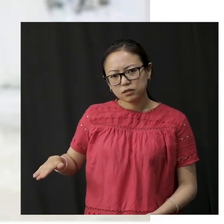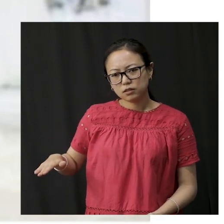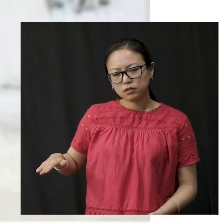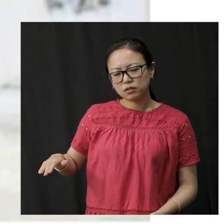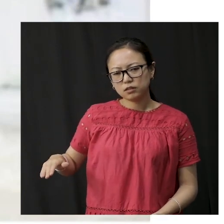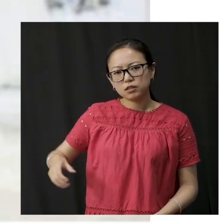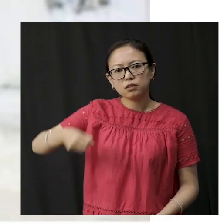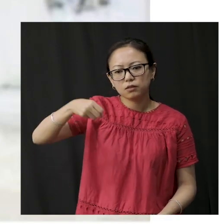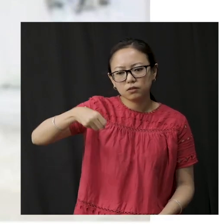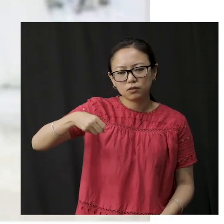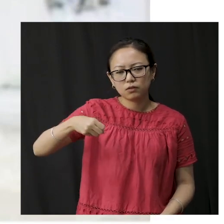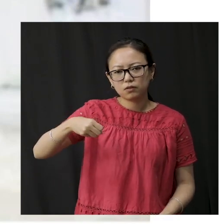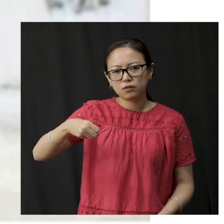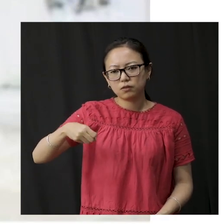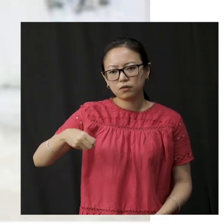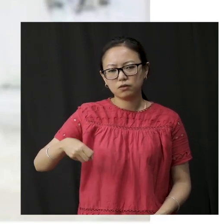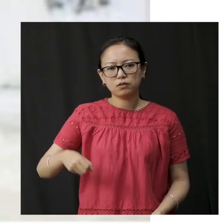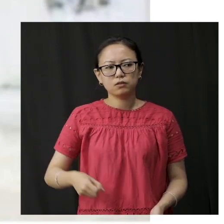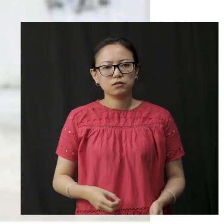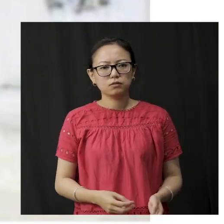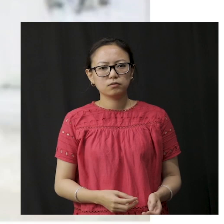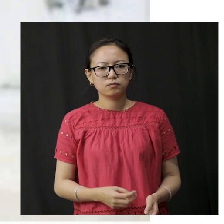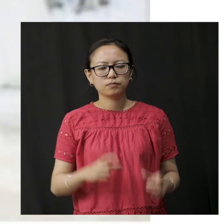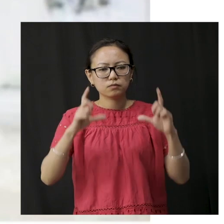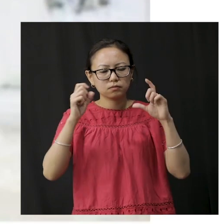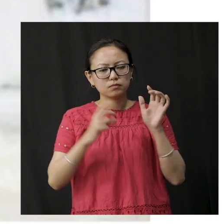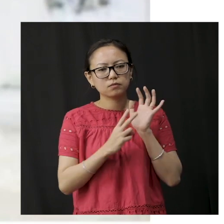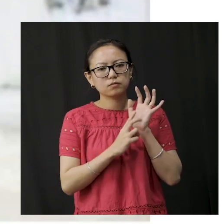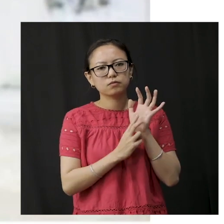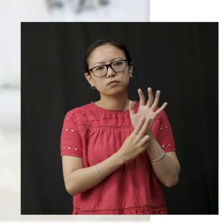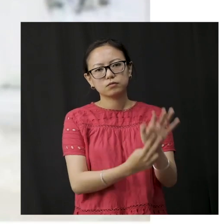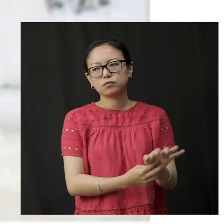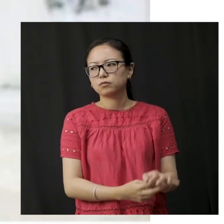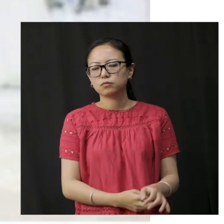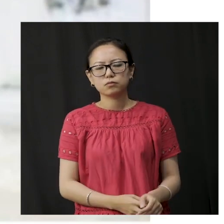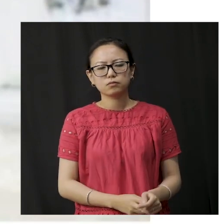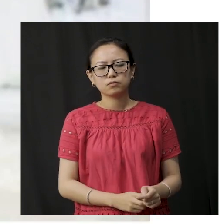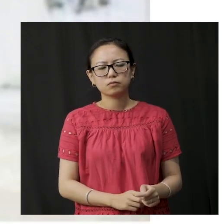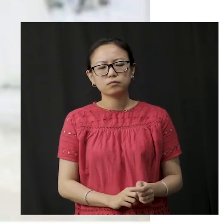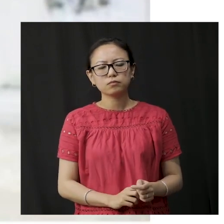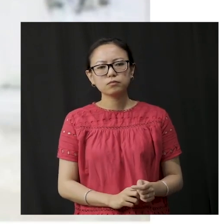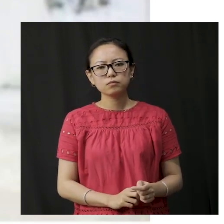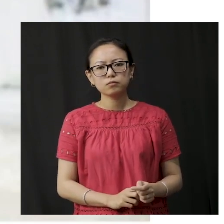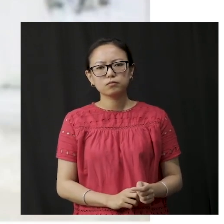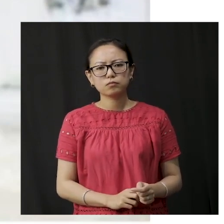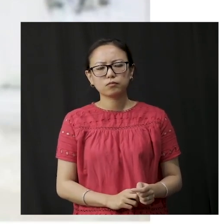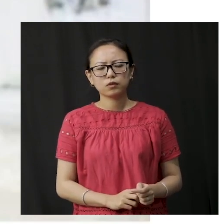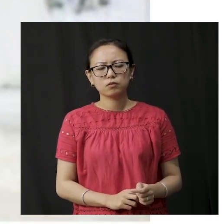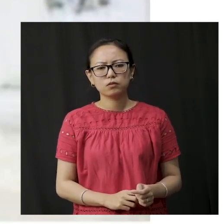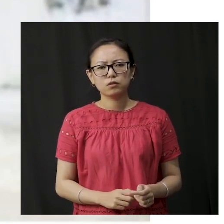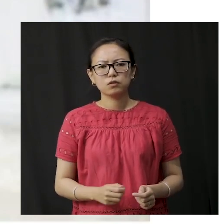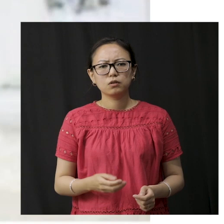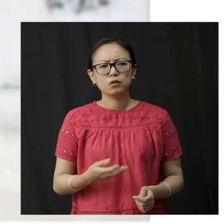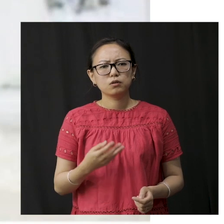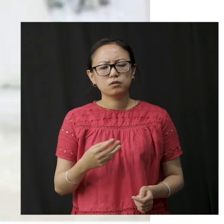lantern, this lamp, it is known as lantern. And why did the writer of the poem